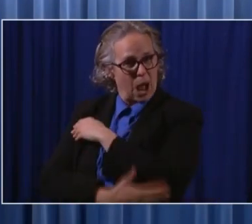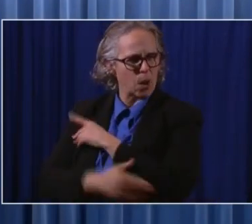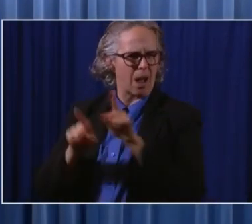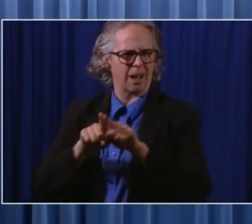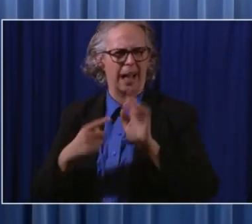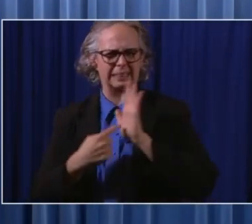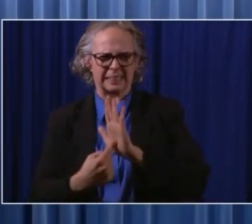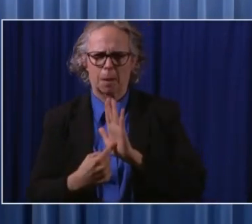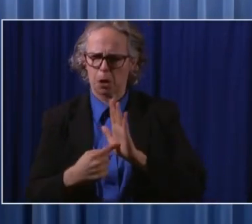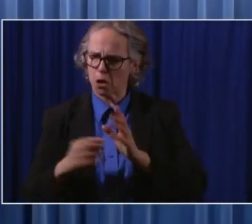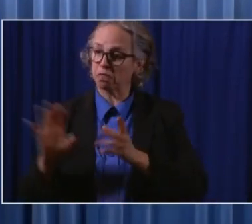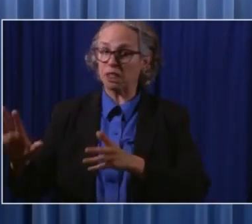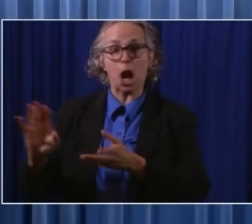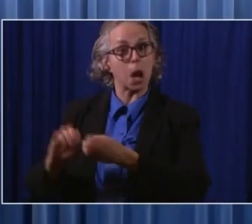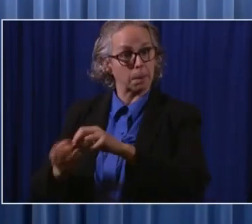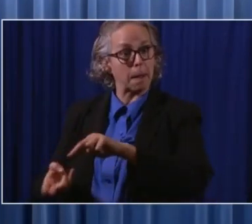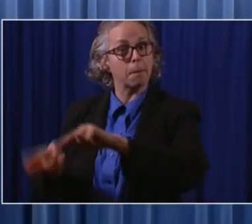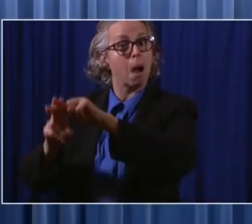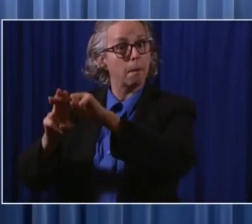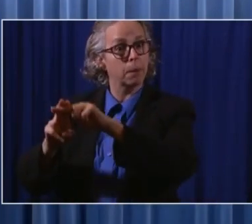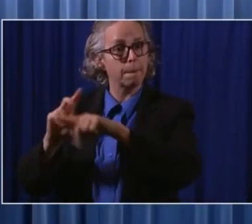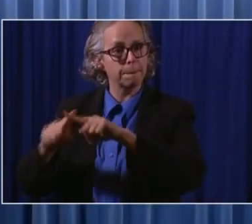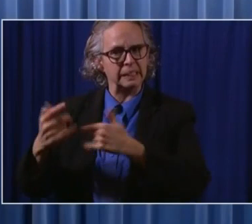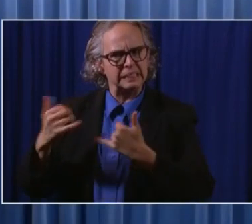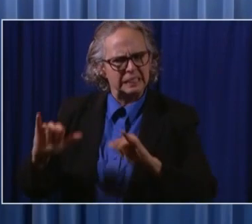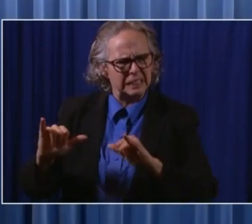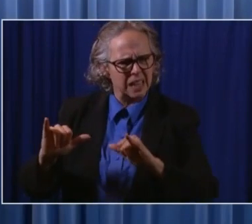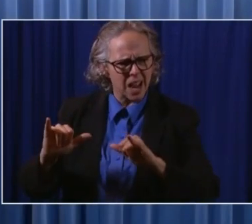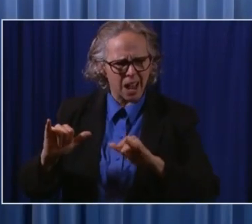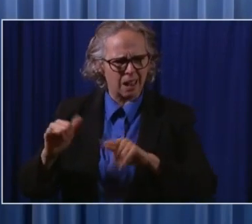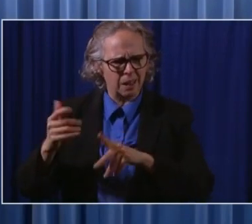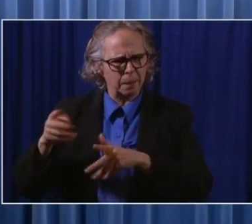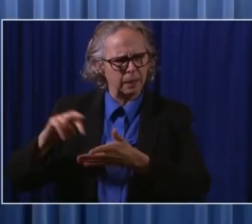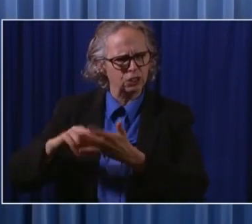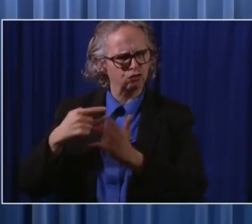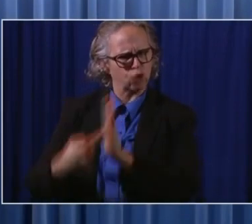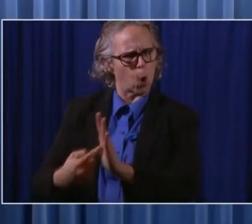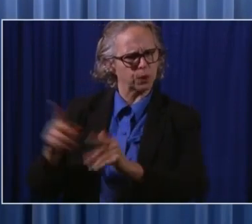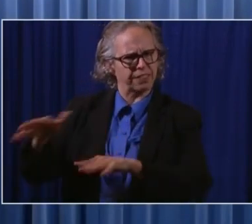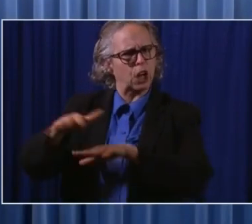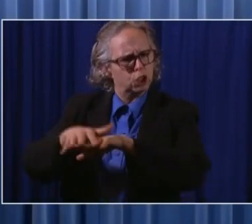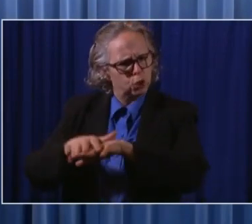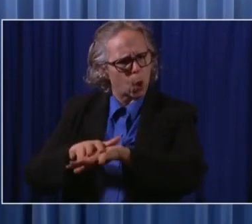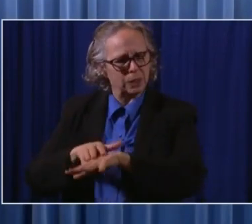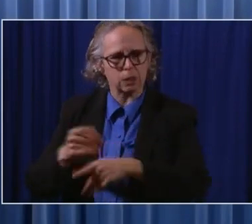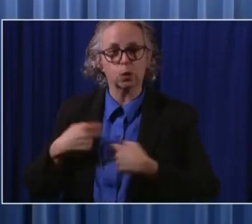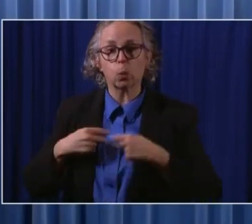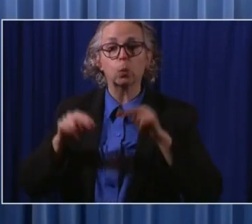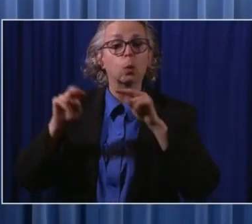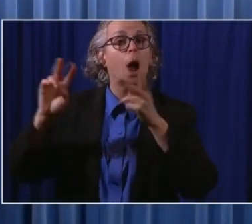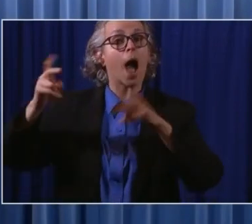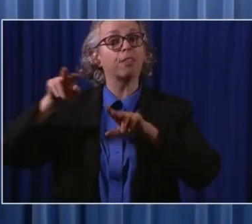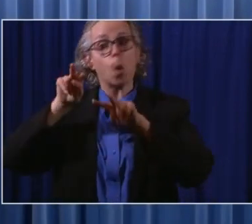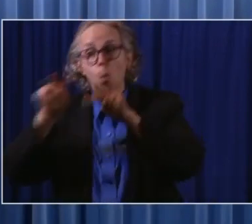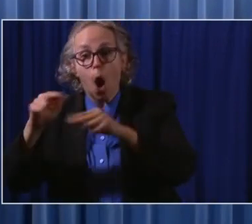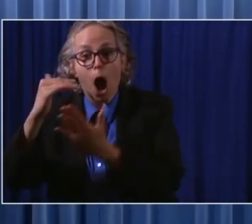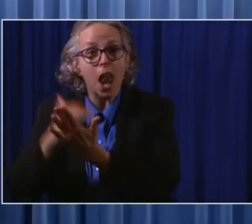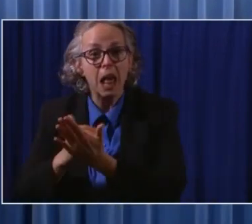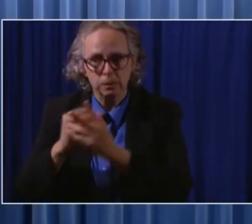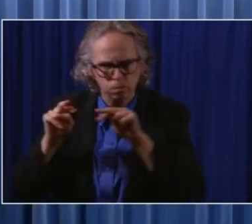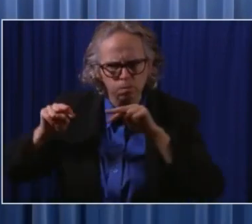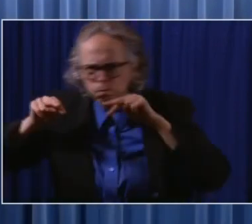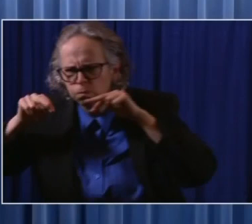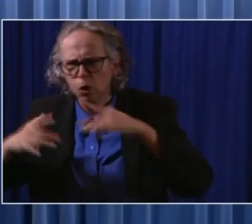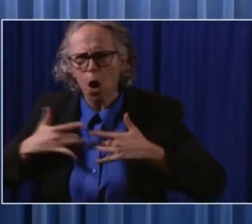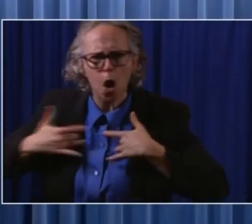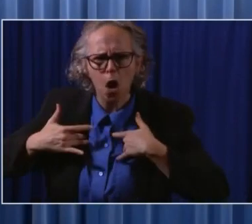but there is some good news there. Allen County dropped from the watch list this week. Earlier in the month, Allen County had several outbreaks that drove